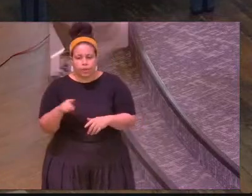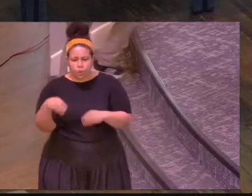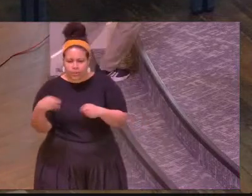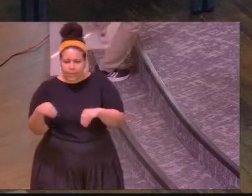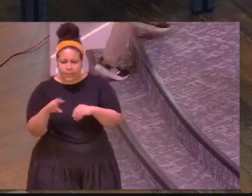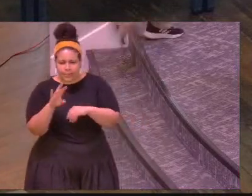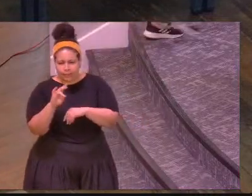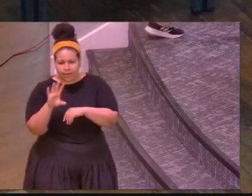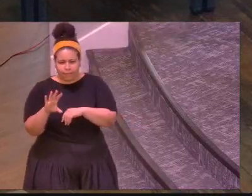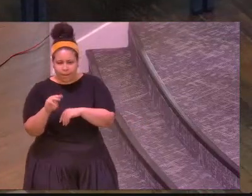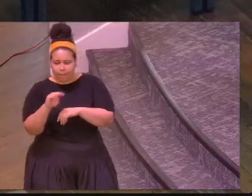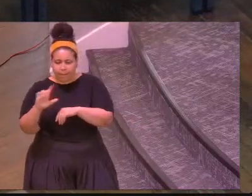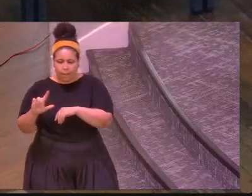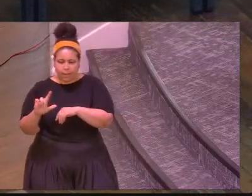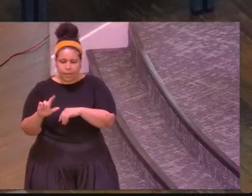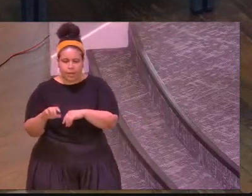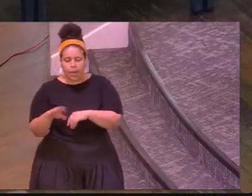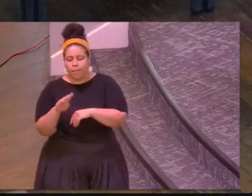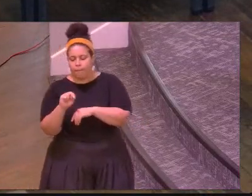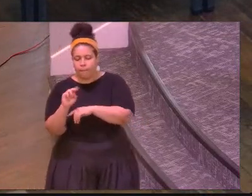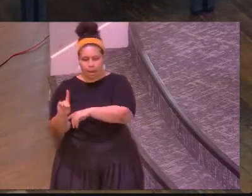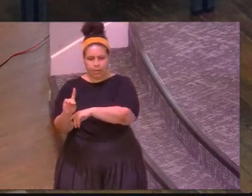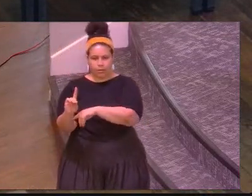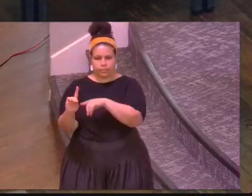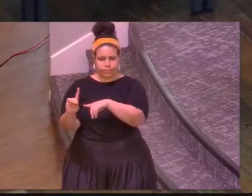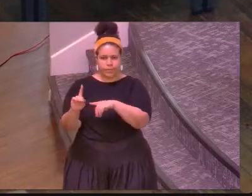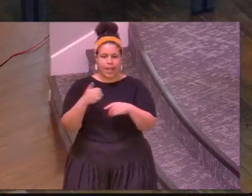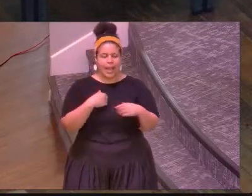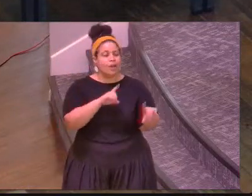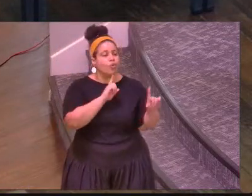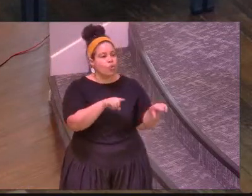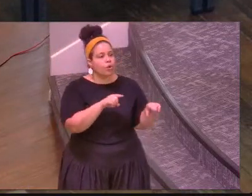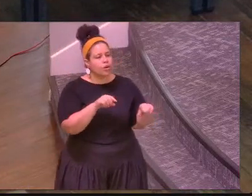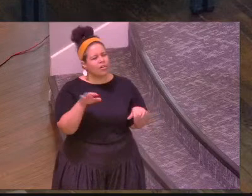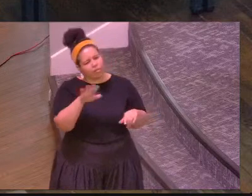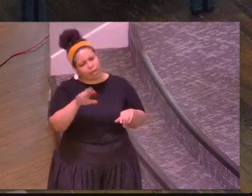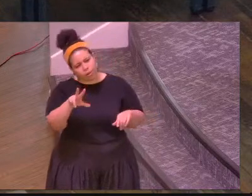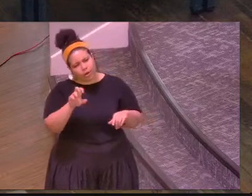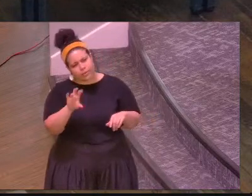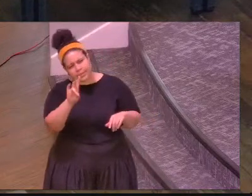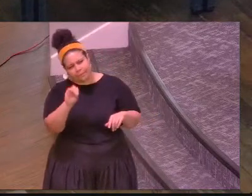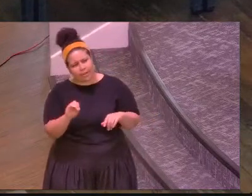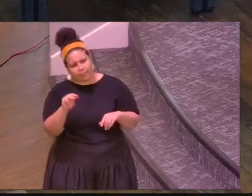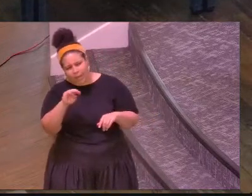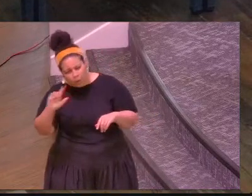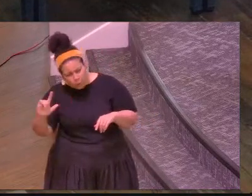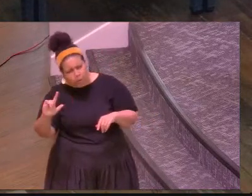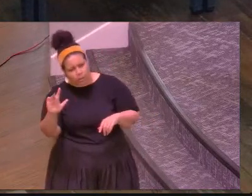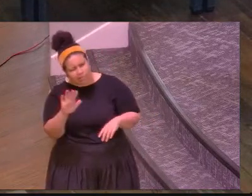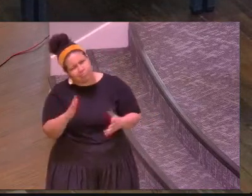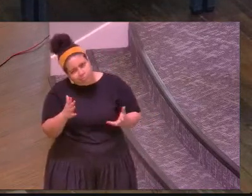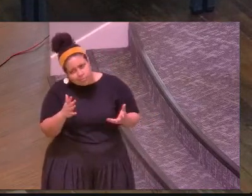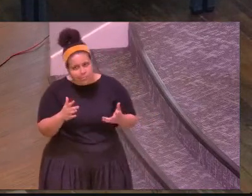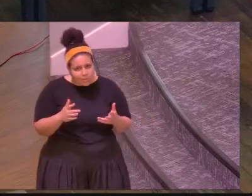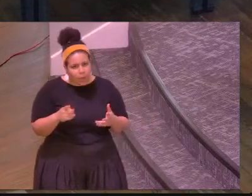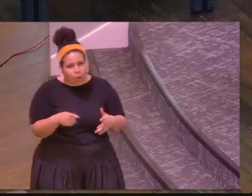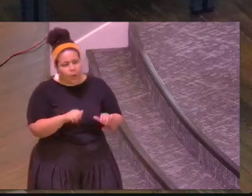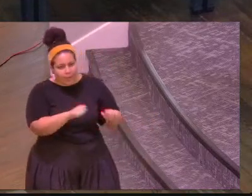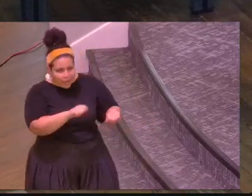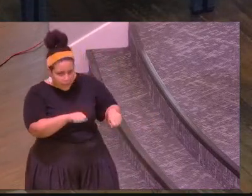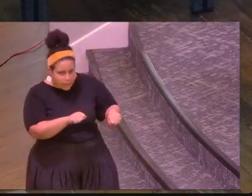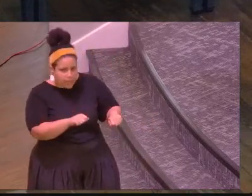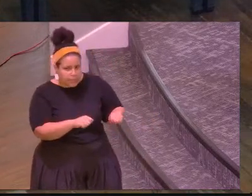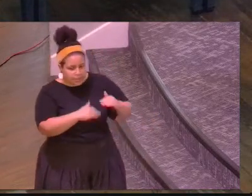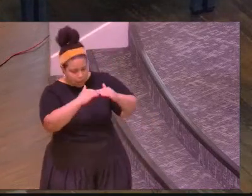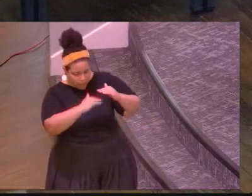$75 million in bonds, and we actually had orders for about $370 million. So that enabled us to lower the